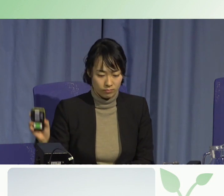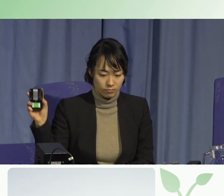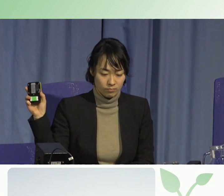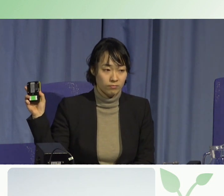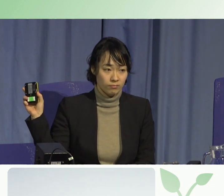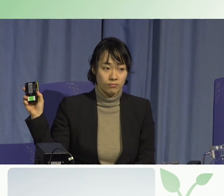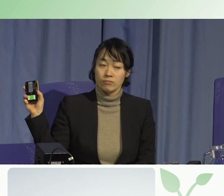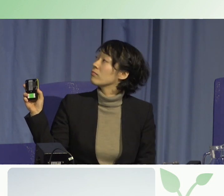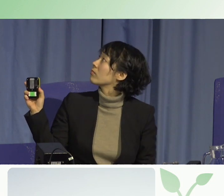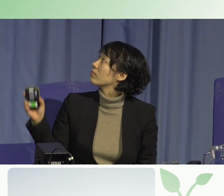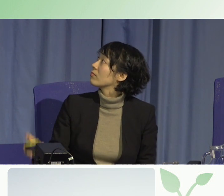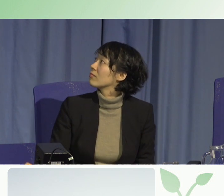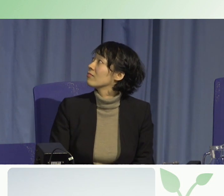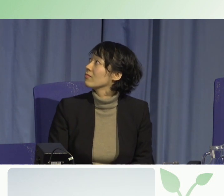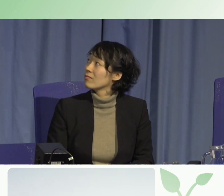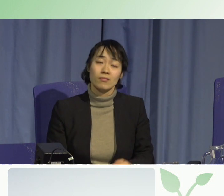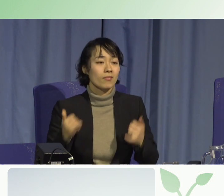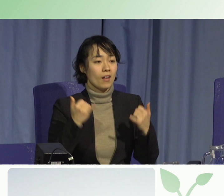legally.